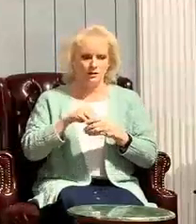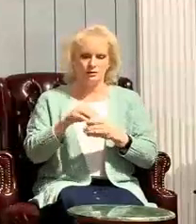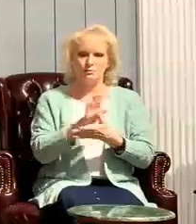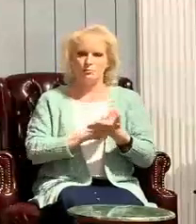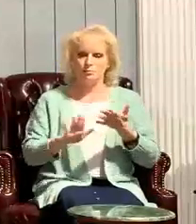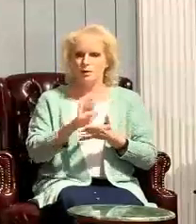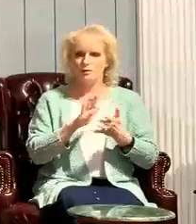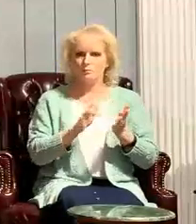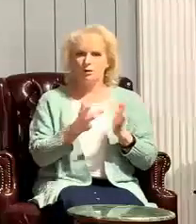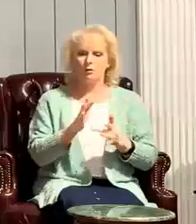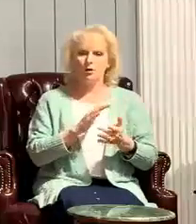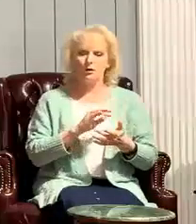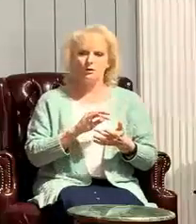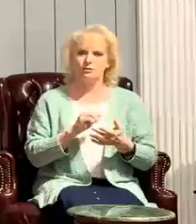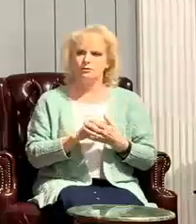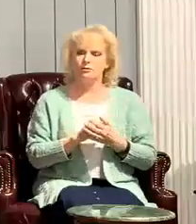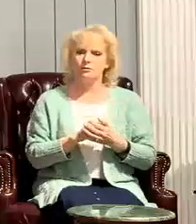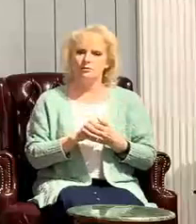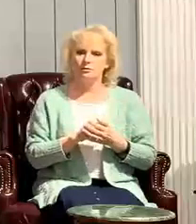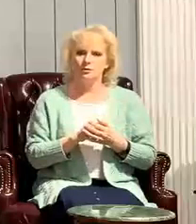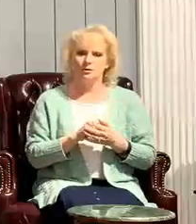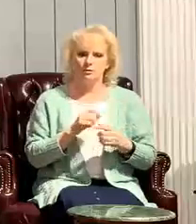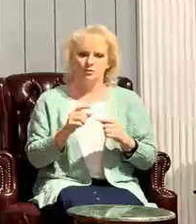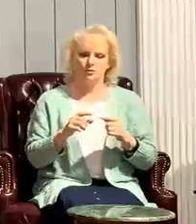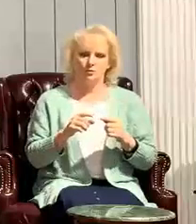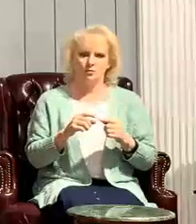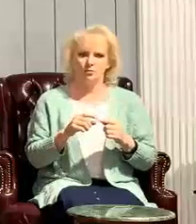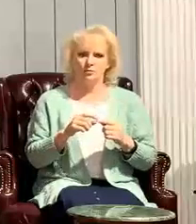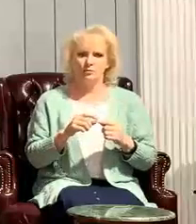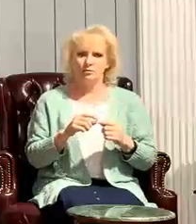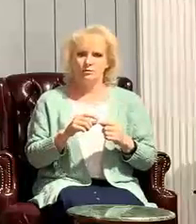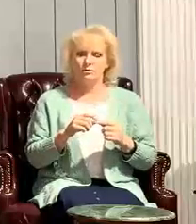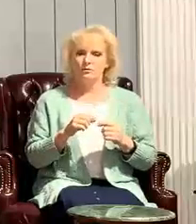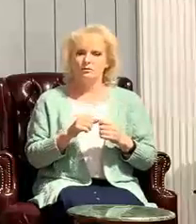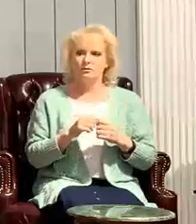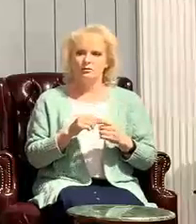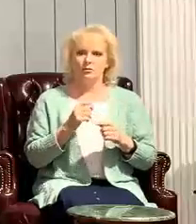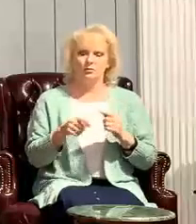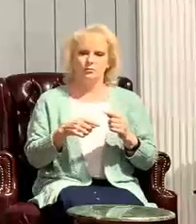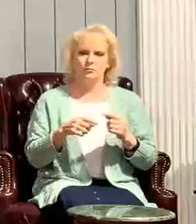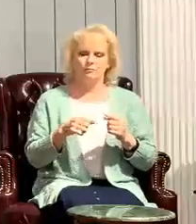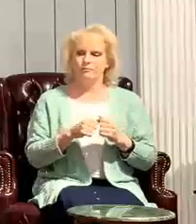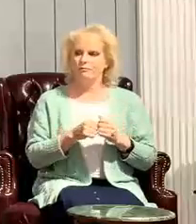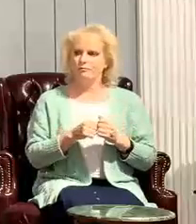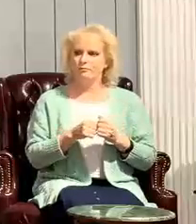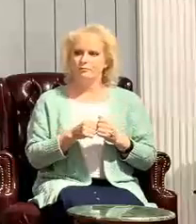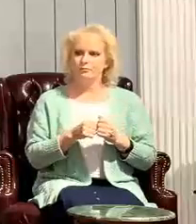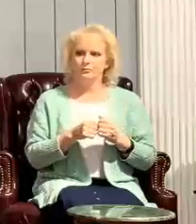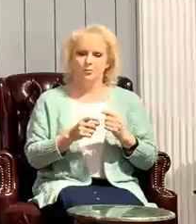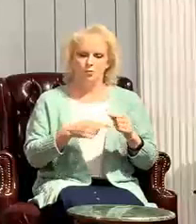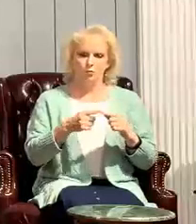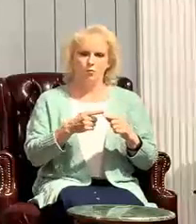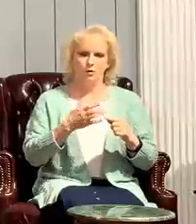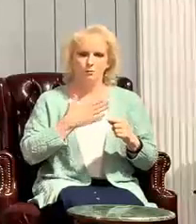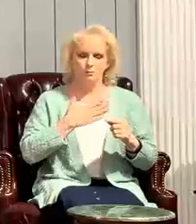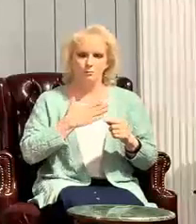to church, I didn't grow up in church. It was happened after I was already a young adult, and when I got saved and started going to church. But when